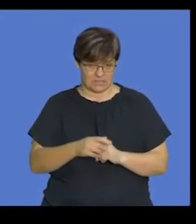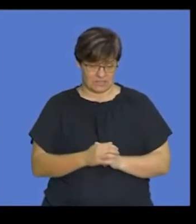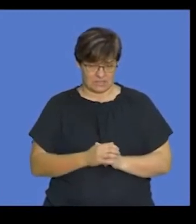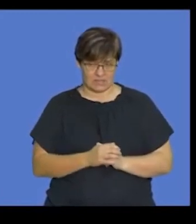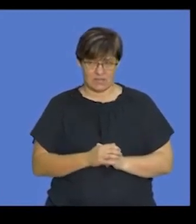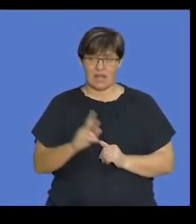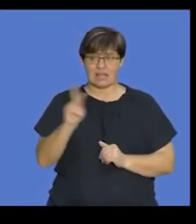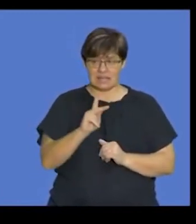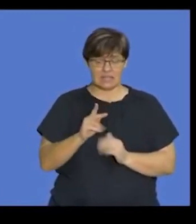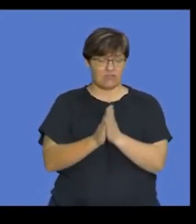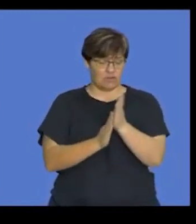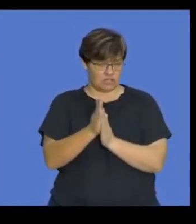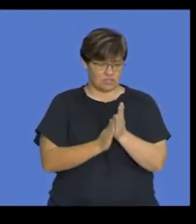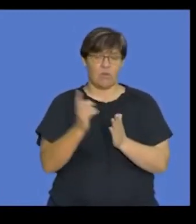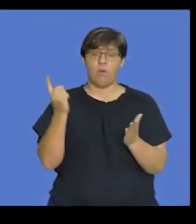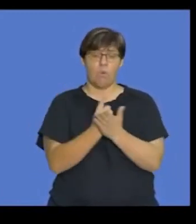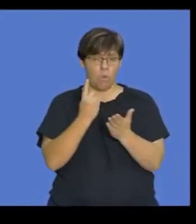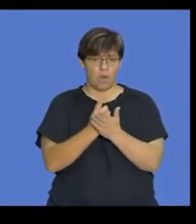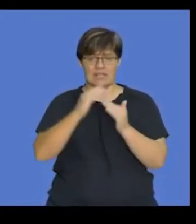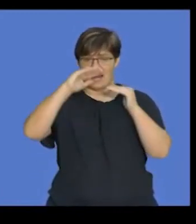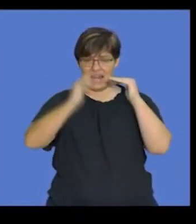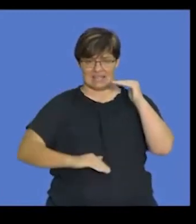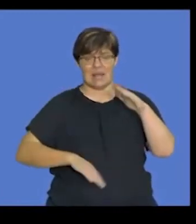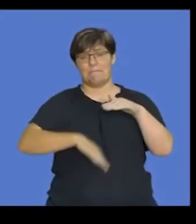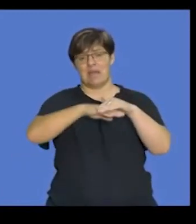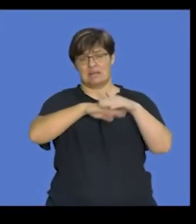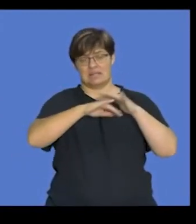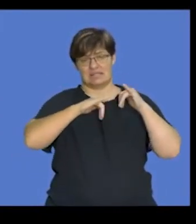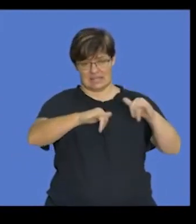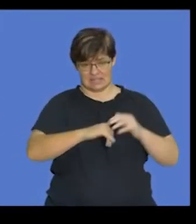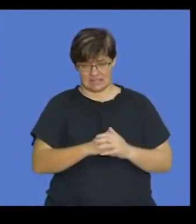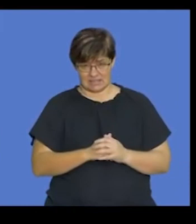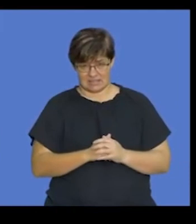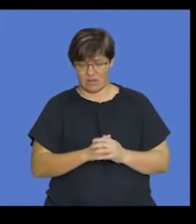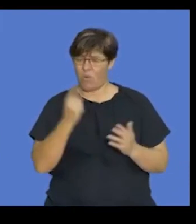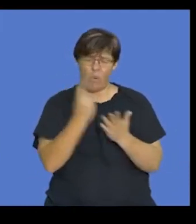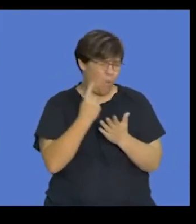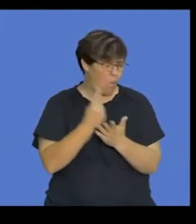Kinetic friction, always smaller than maximum static. Always, always, always.